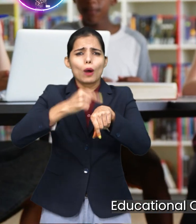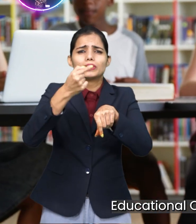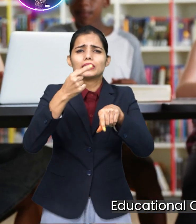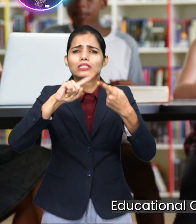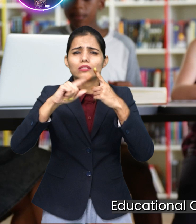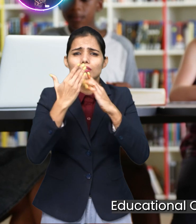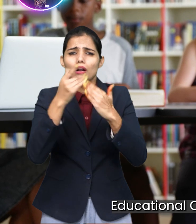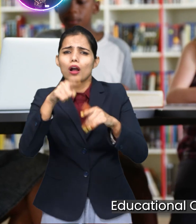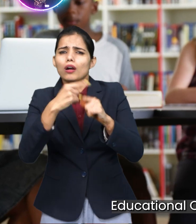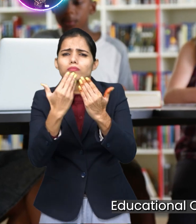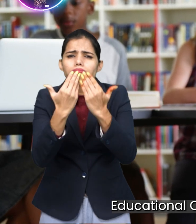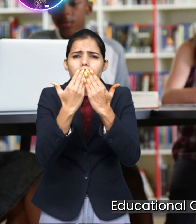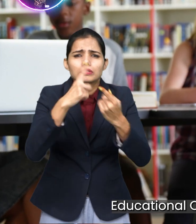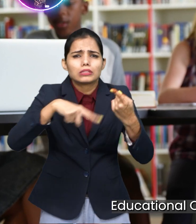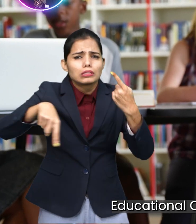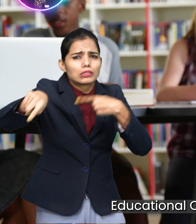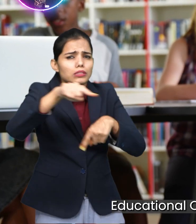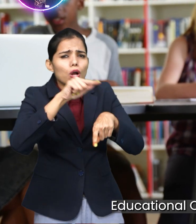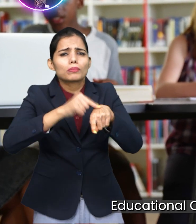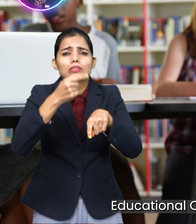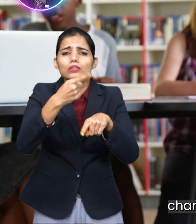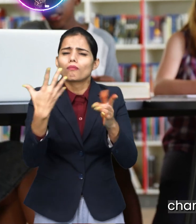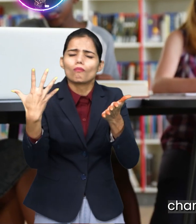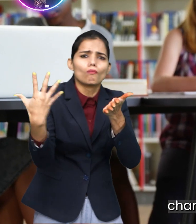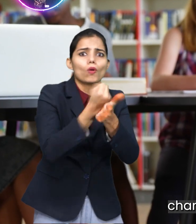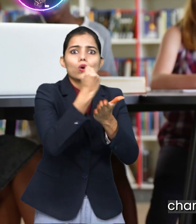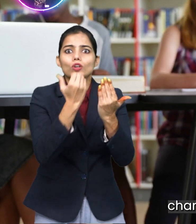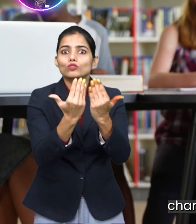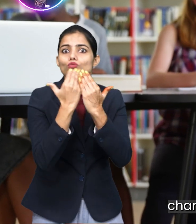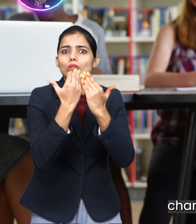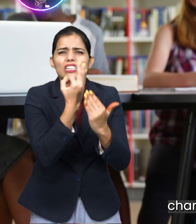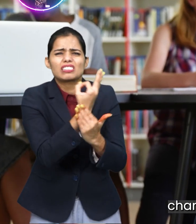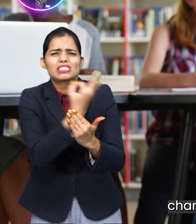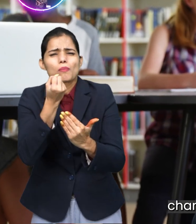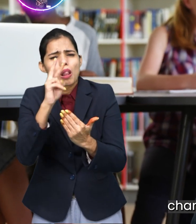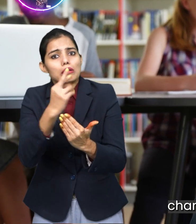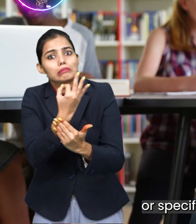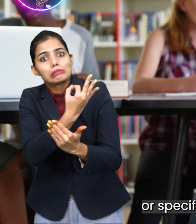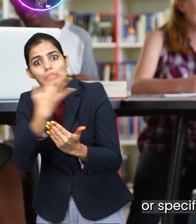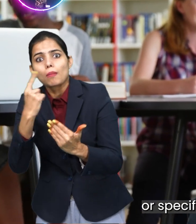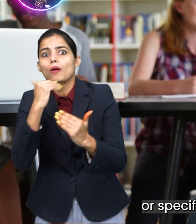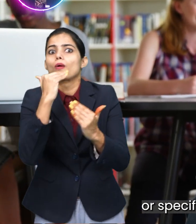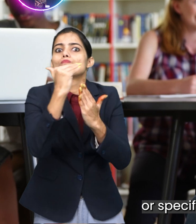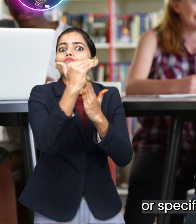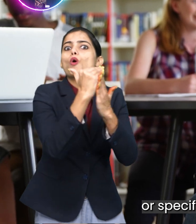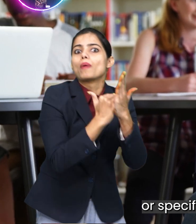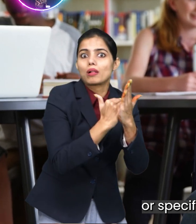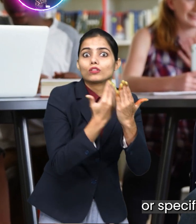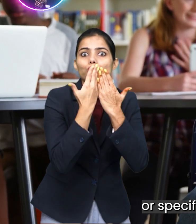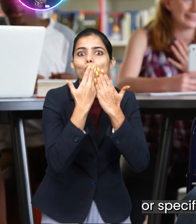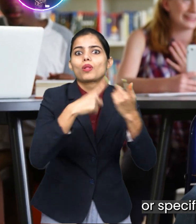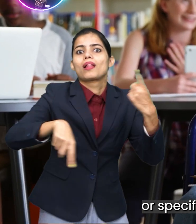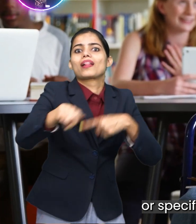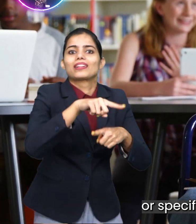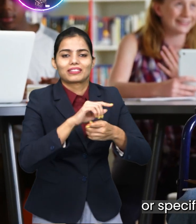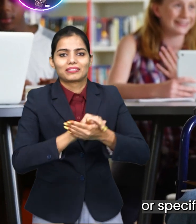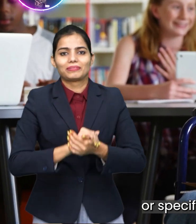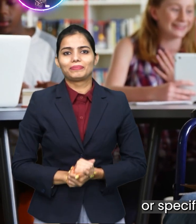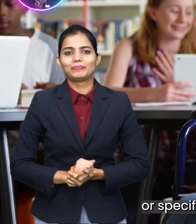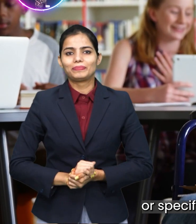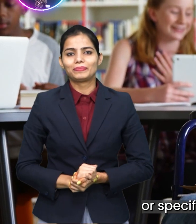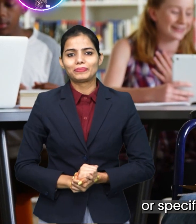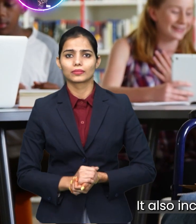Educational opportunities refer to a student's chance to get into a school or specific programs at that